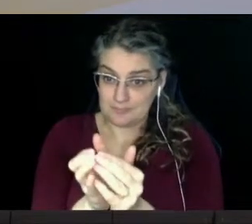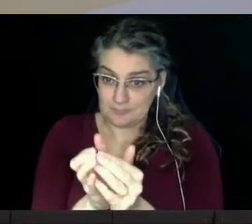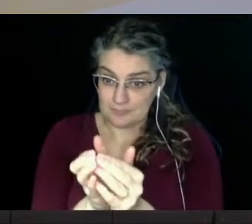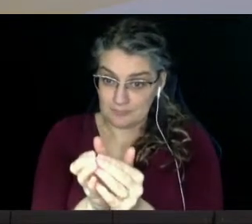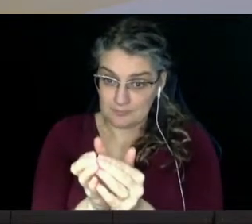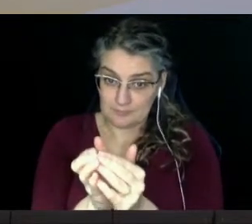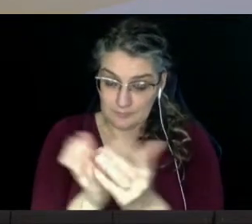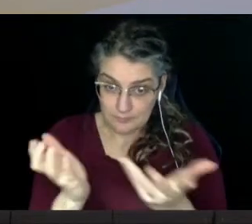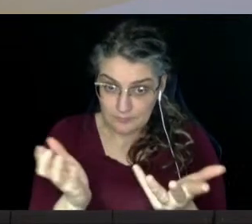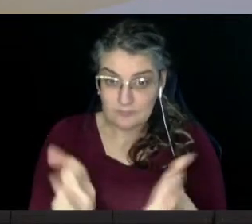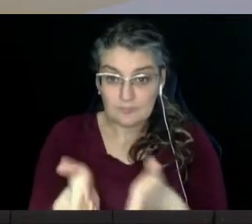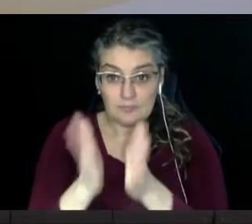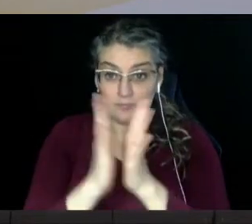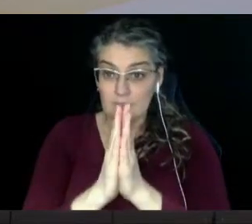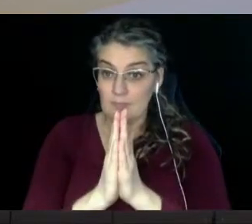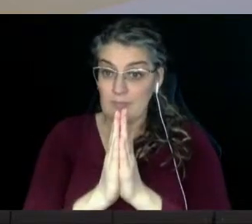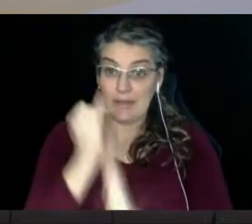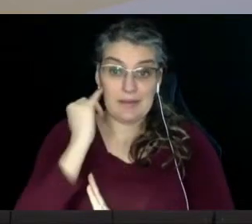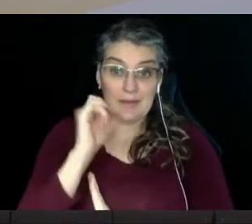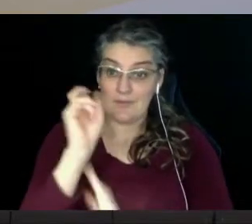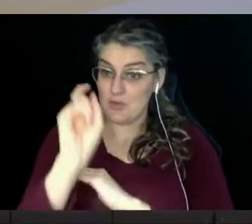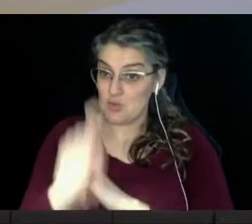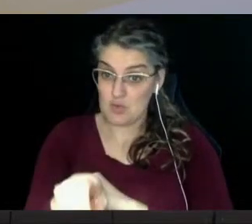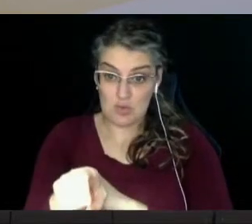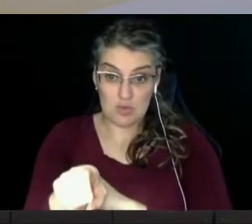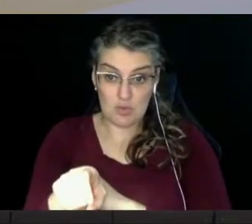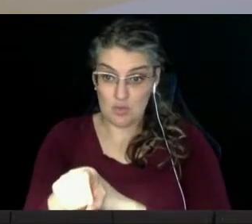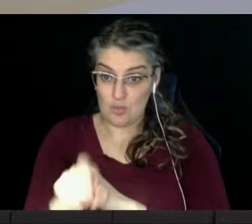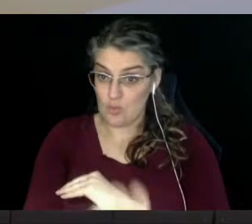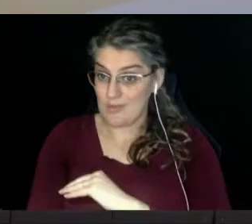not recommended, regardless of your vaccine status.